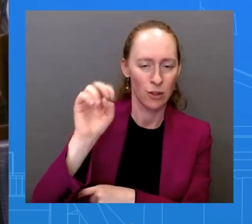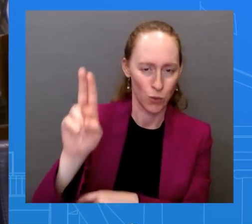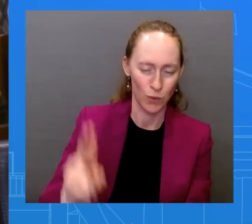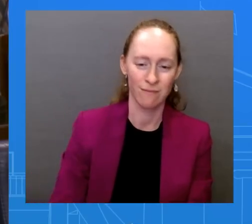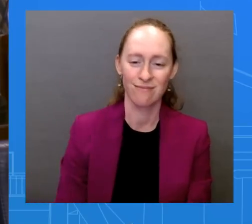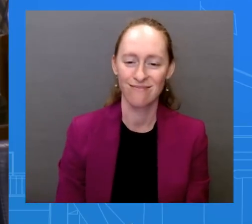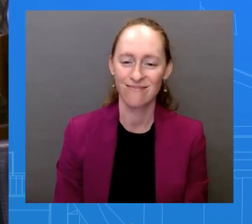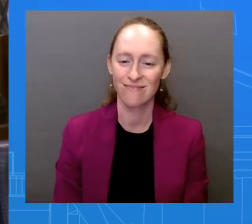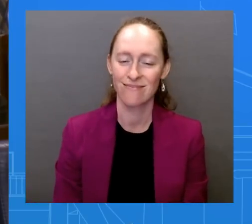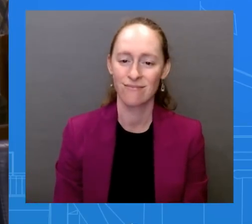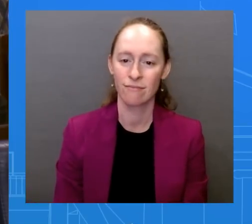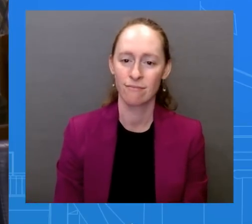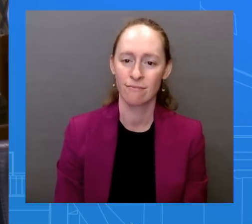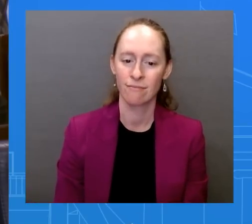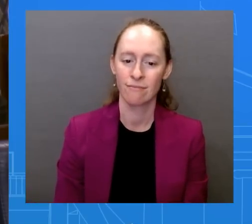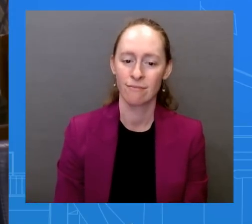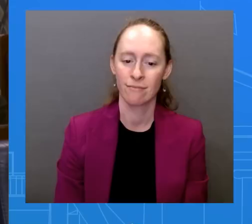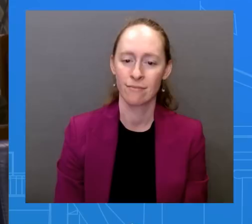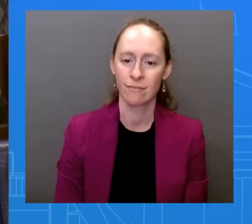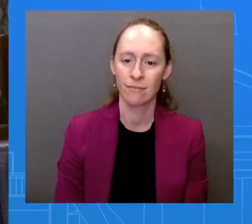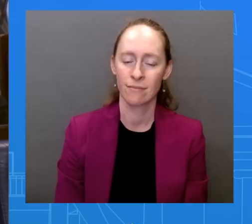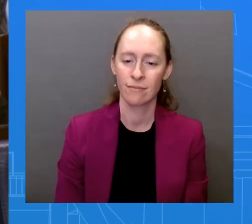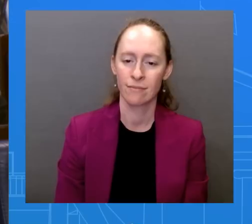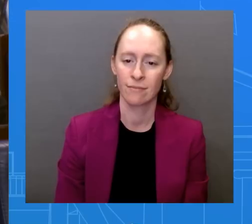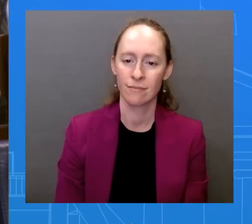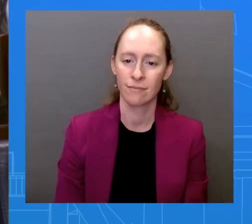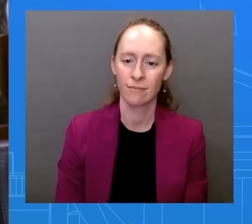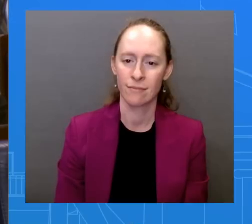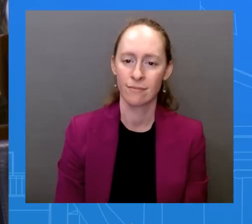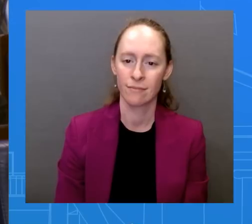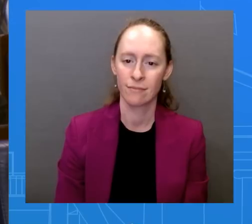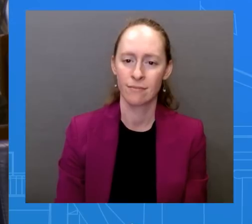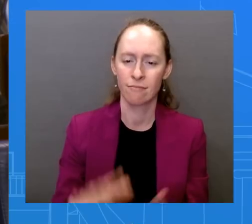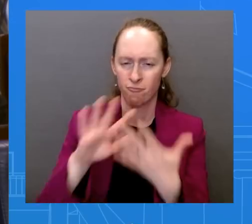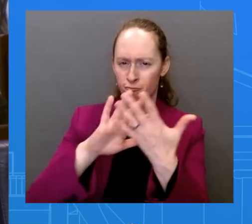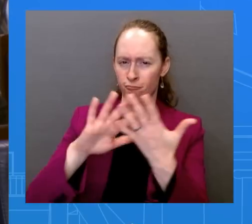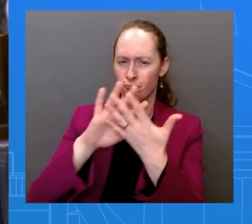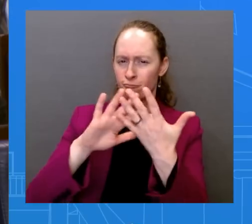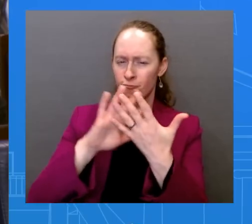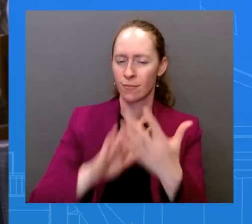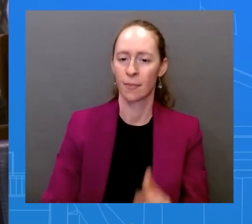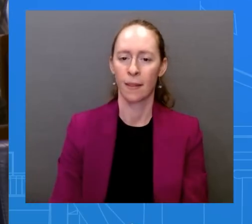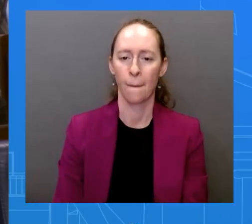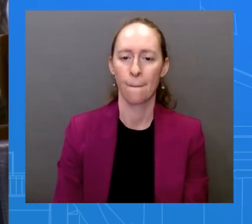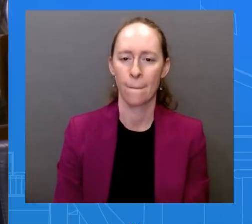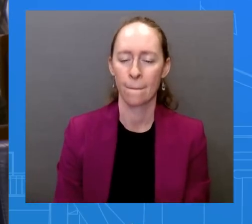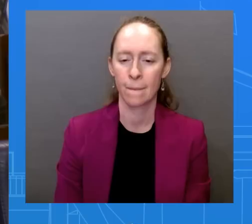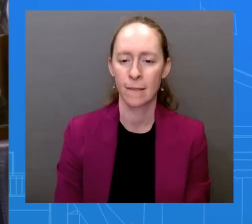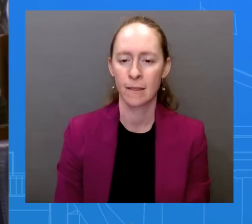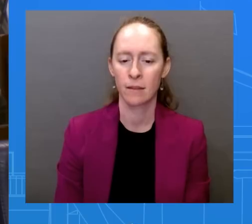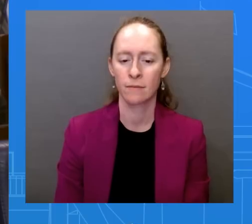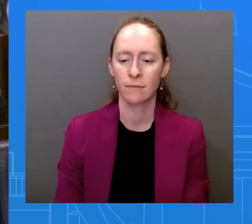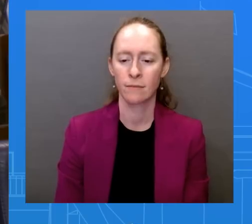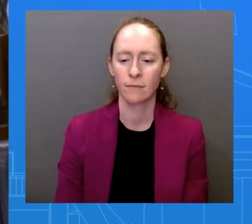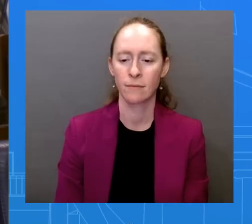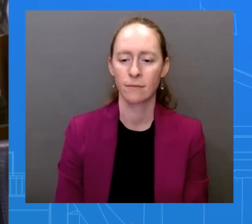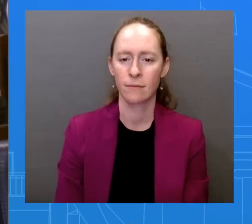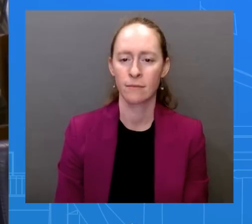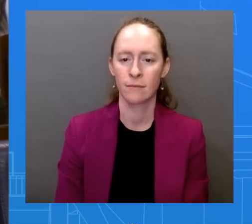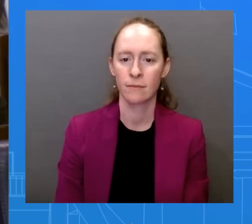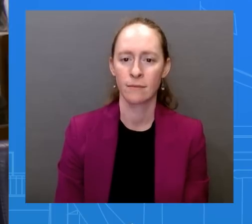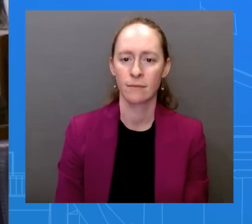Thousands of Russian men tried to leave the country, and Europe is split on that. Some European countries, including Baltics and